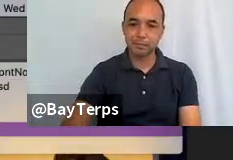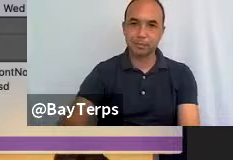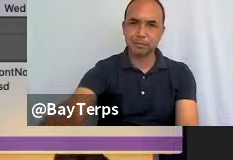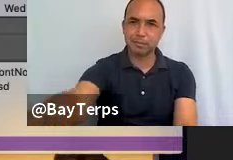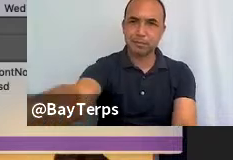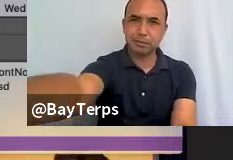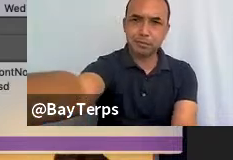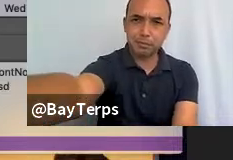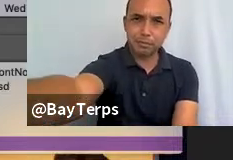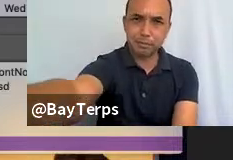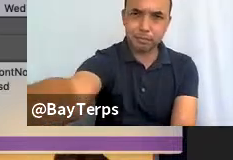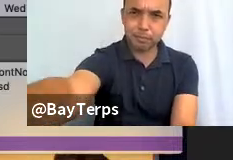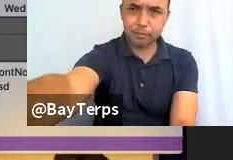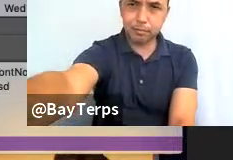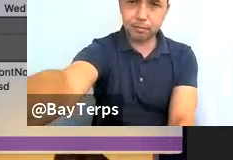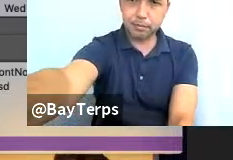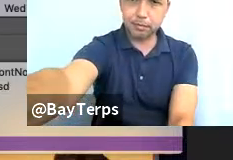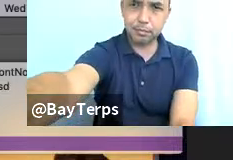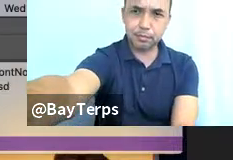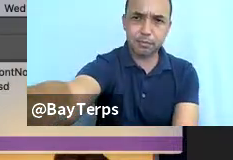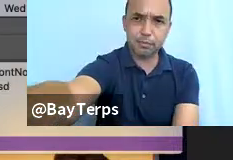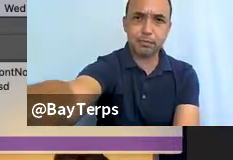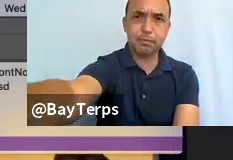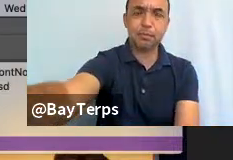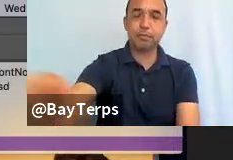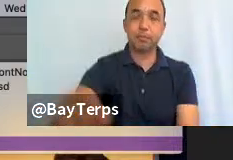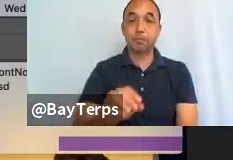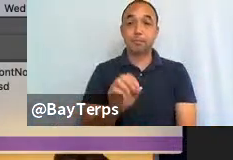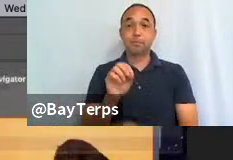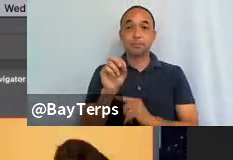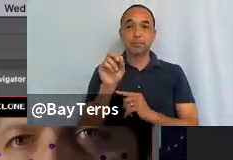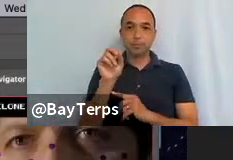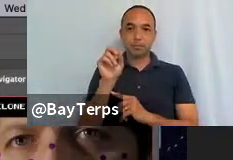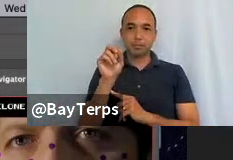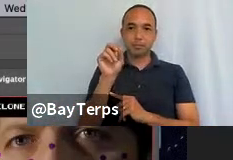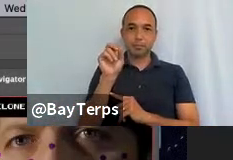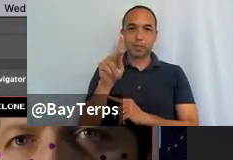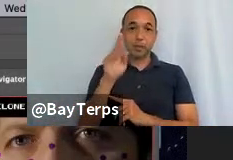So we are going to play around with airbrushing.